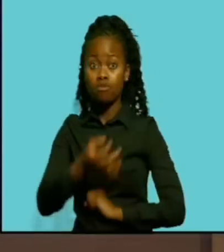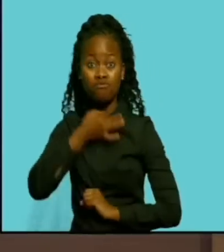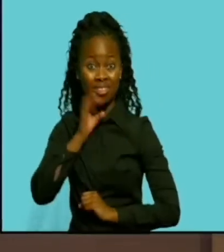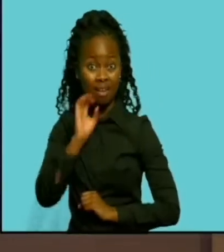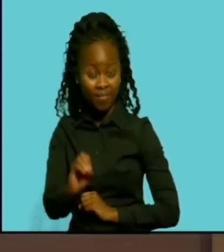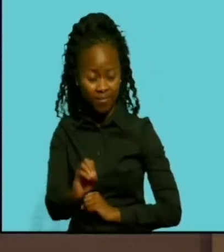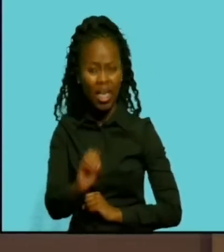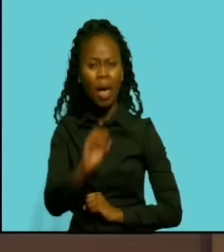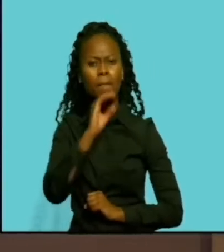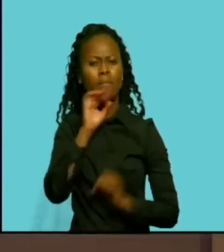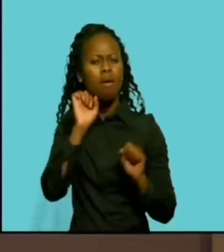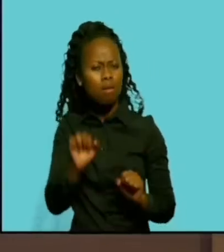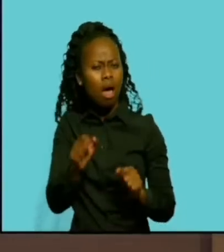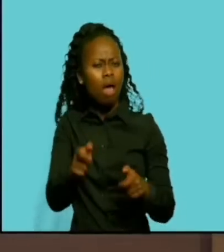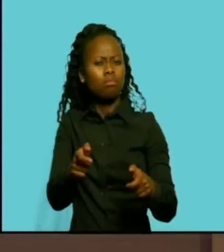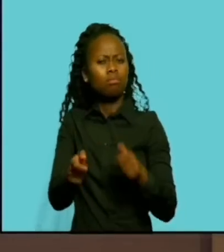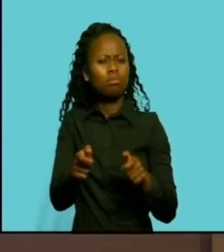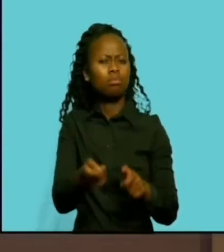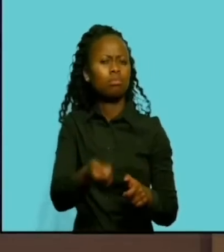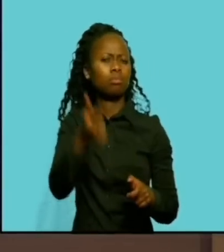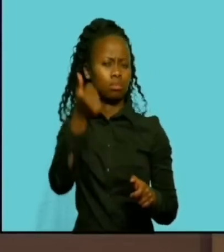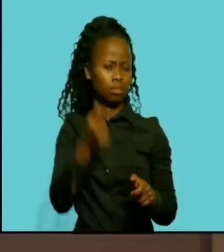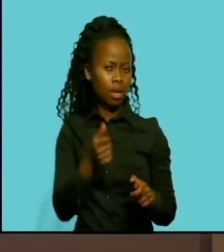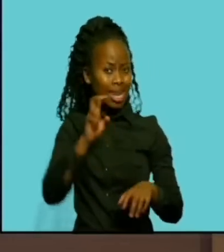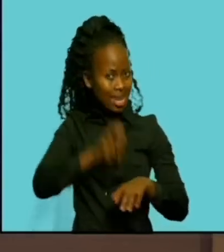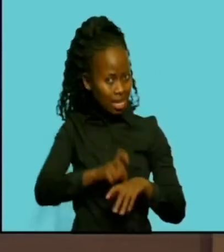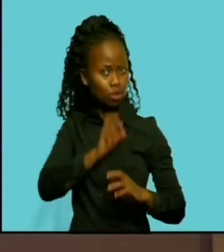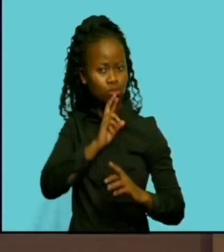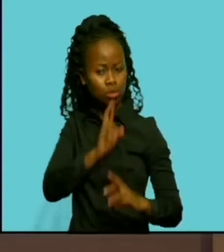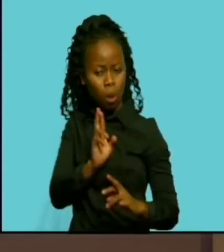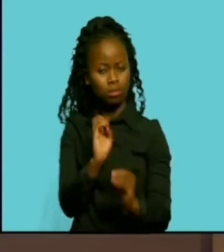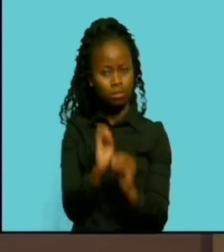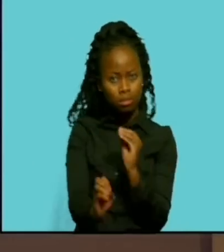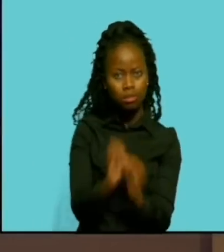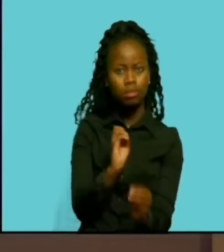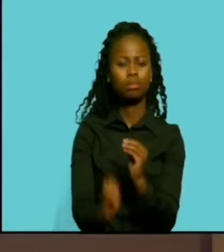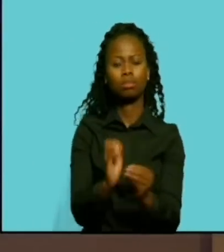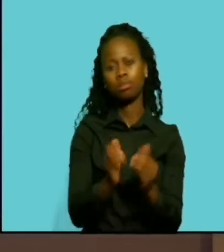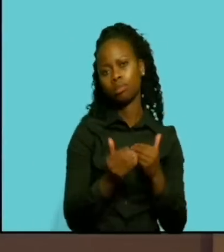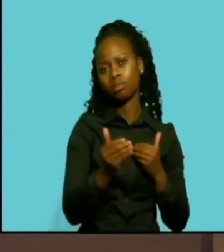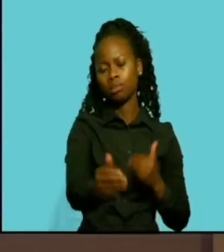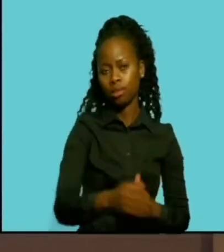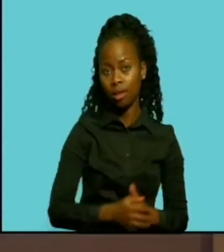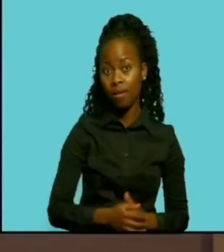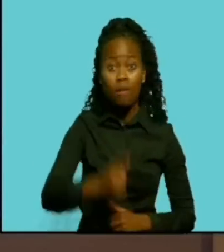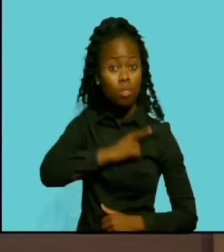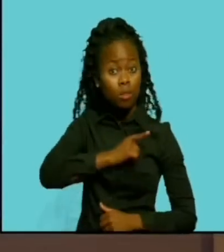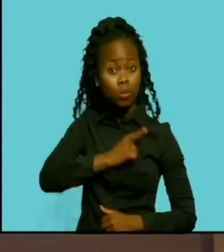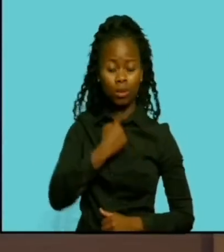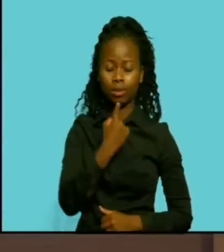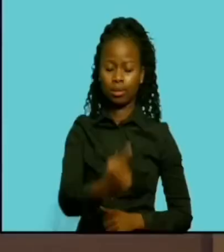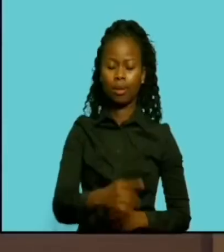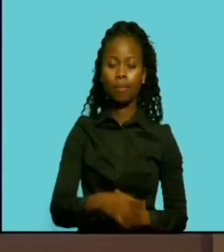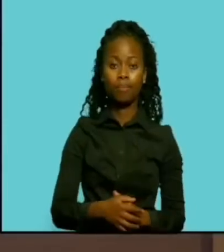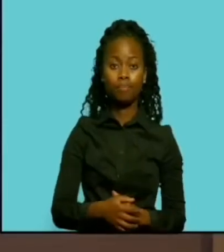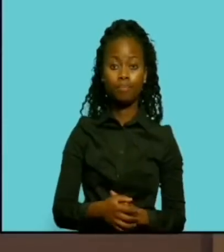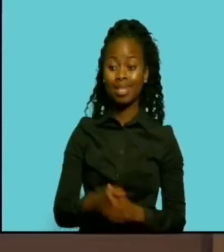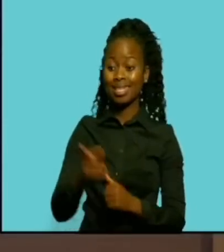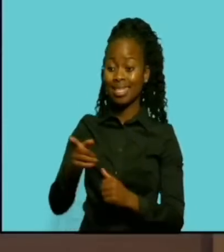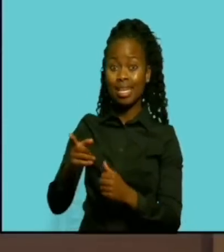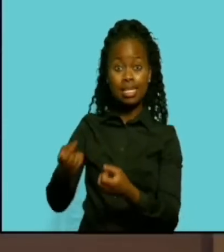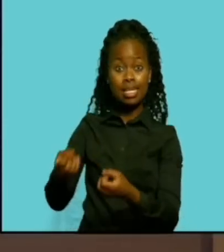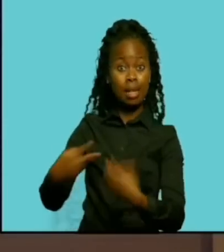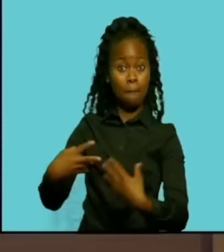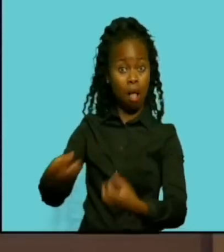do not respond. And so that is why we talk about we do not respond to those supply